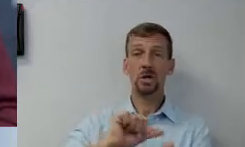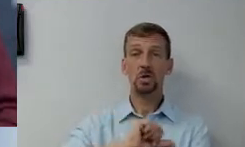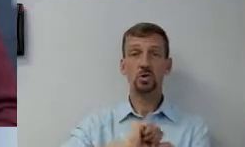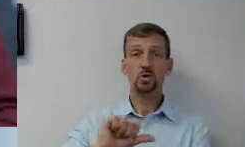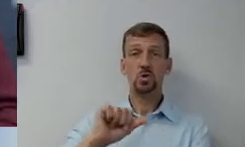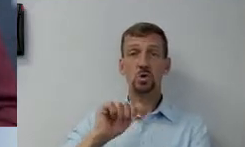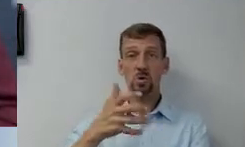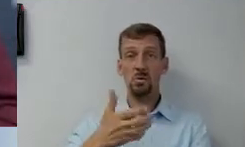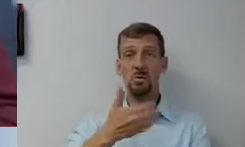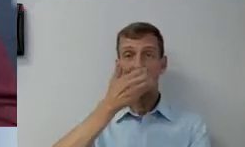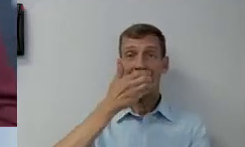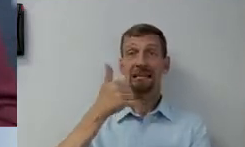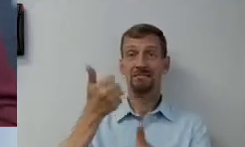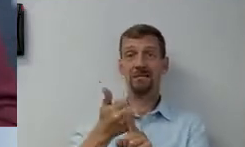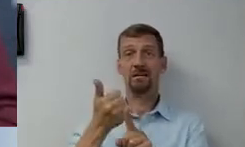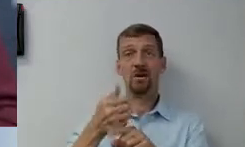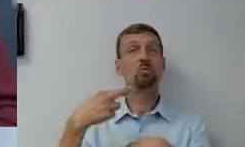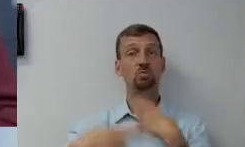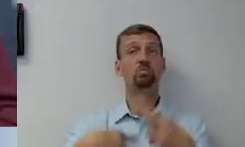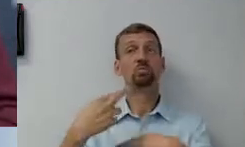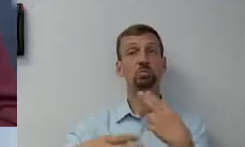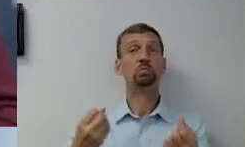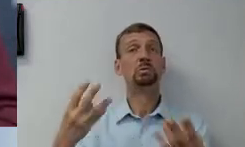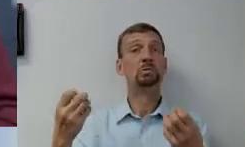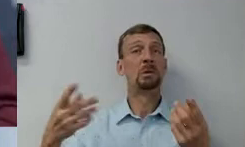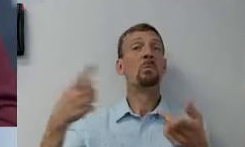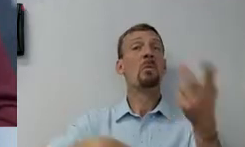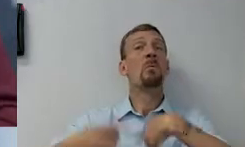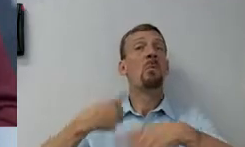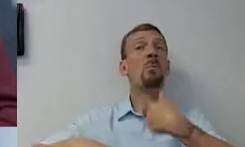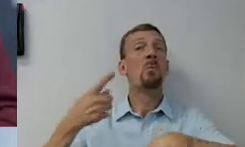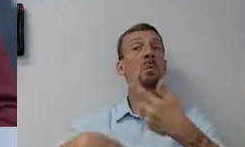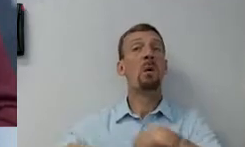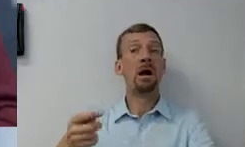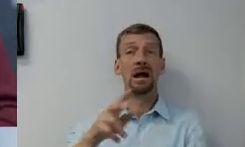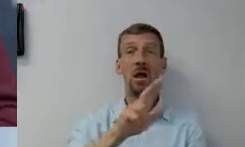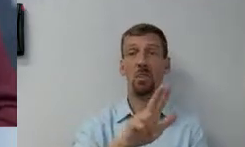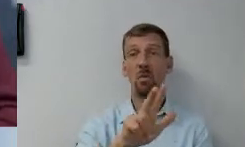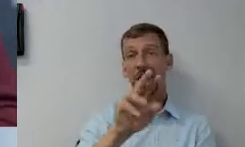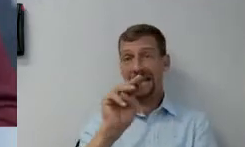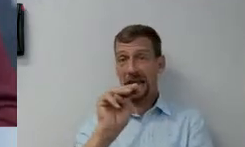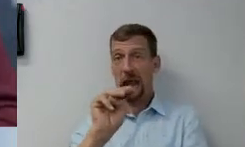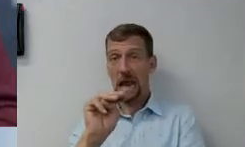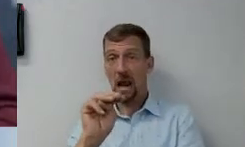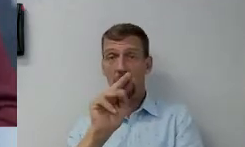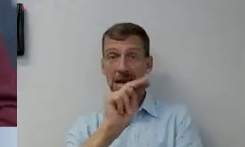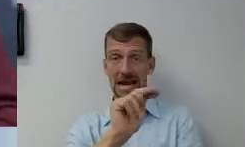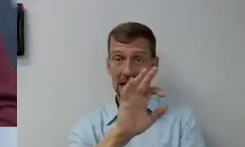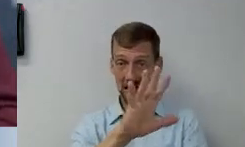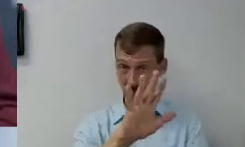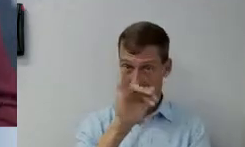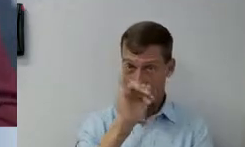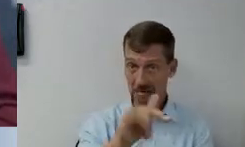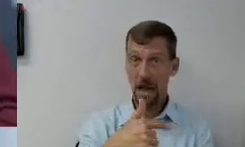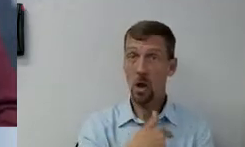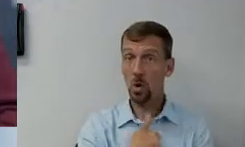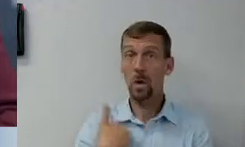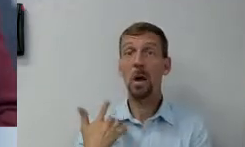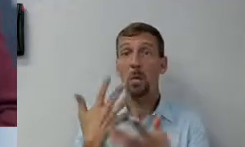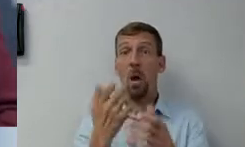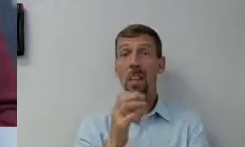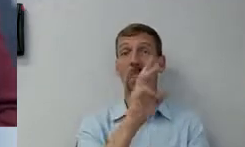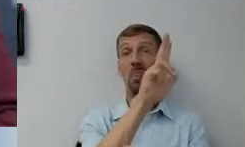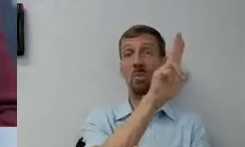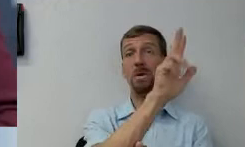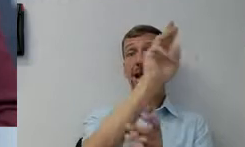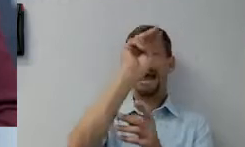in pretty routinely now. N95 masks, particularly the 3M N95 masks, which is what we want to use and what